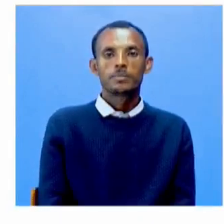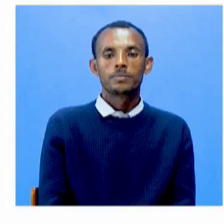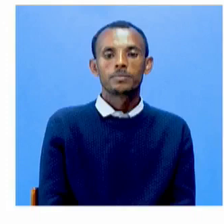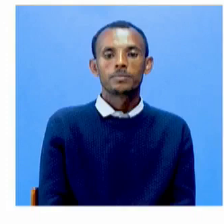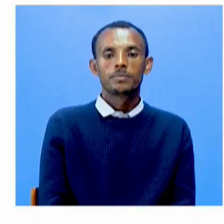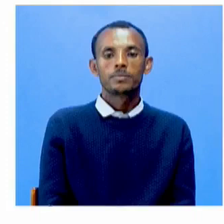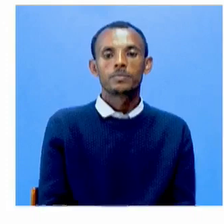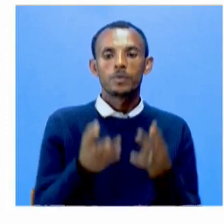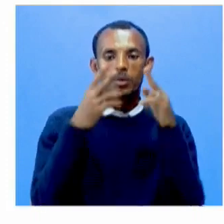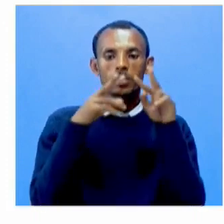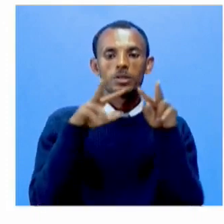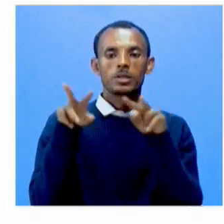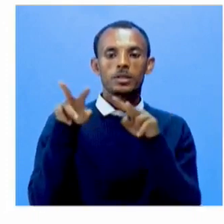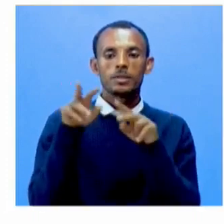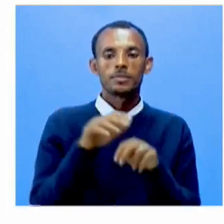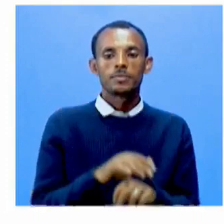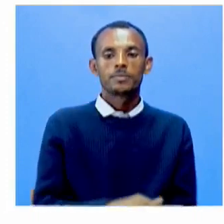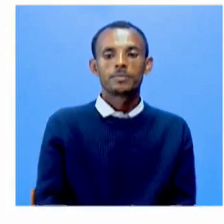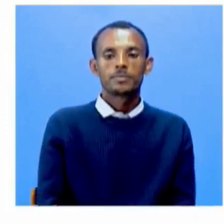Consider